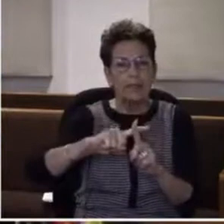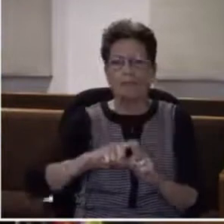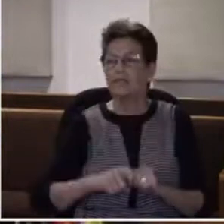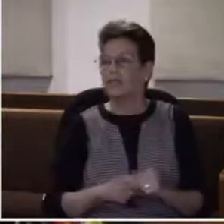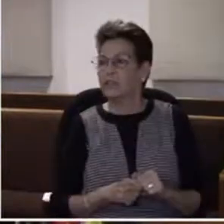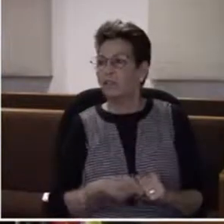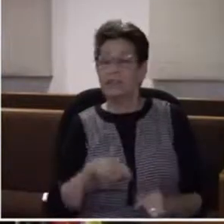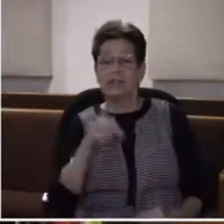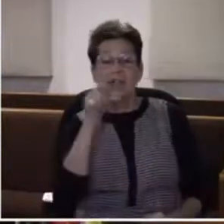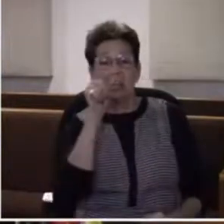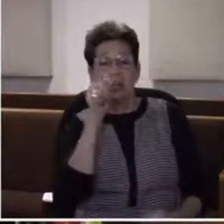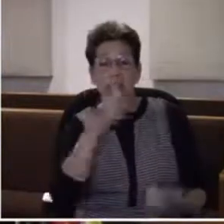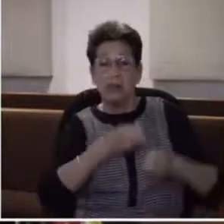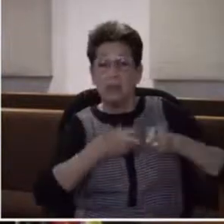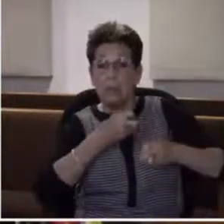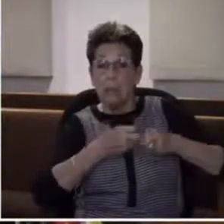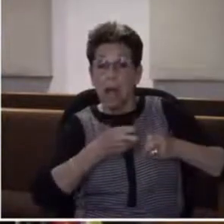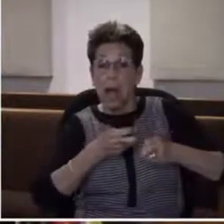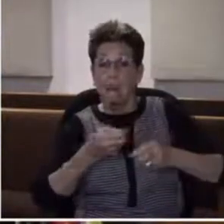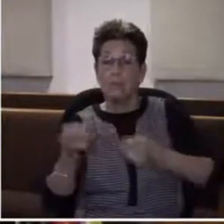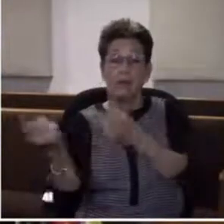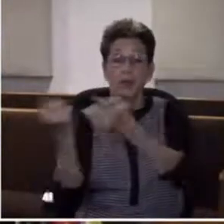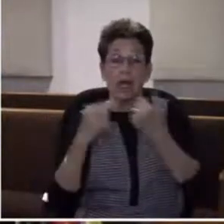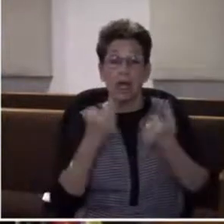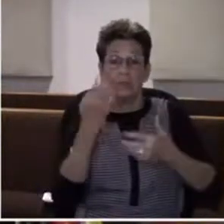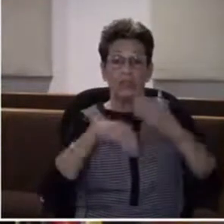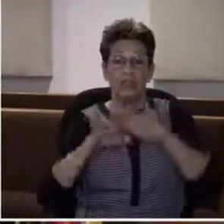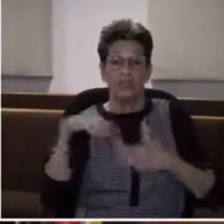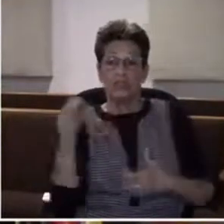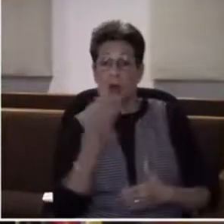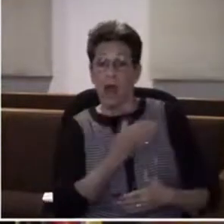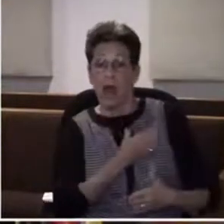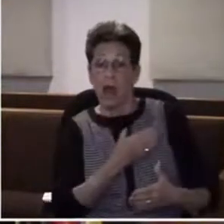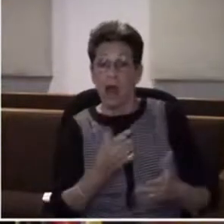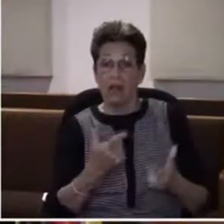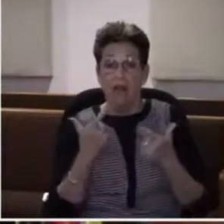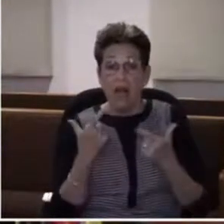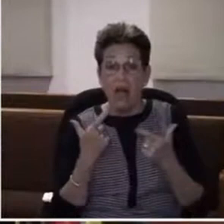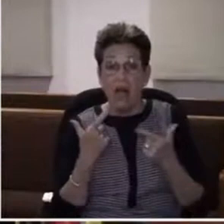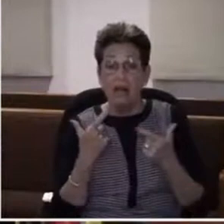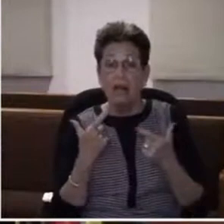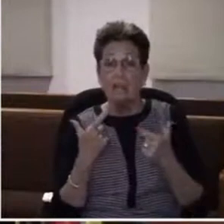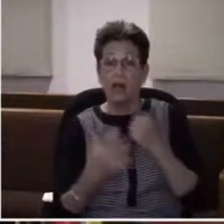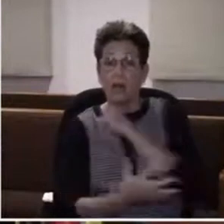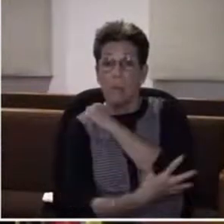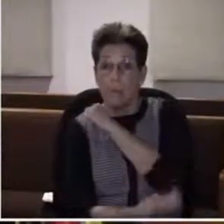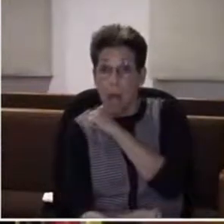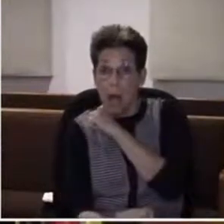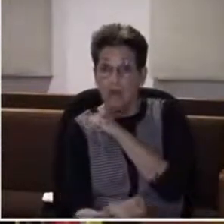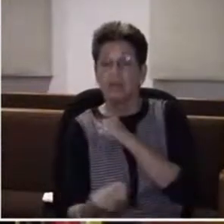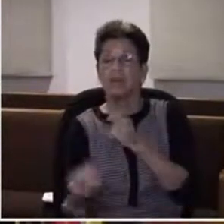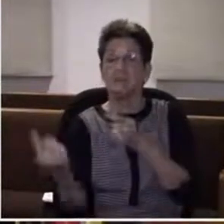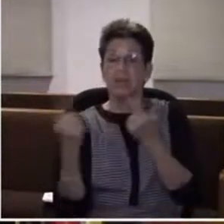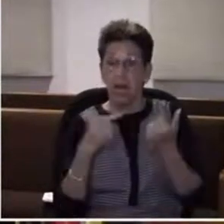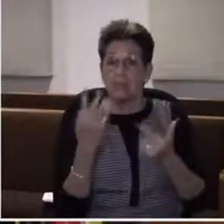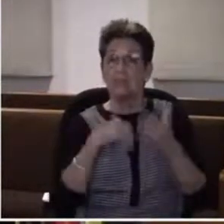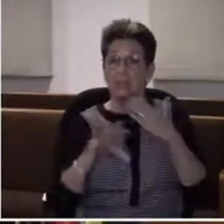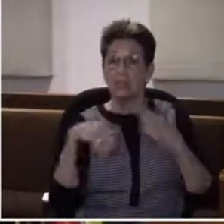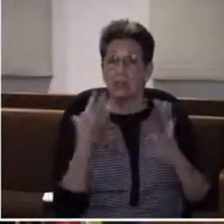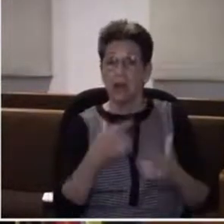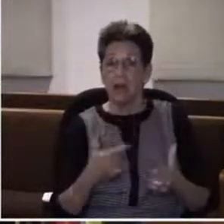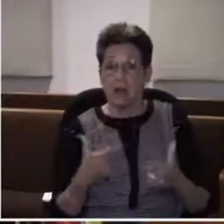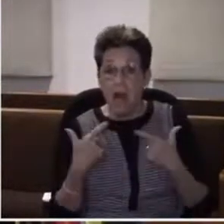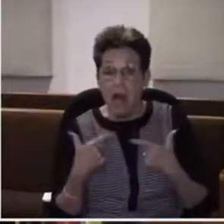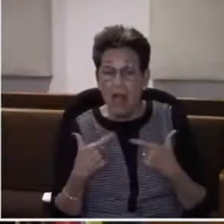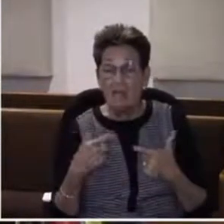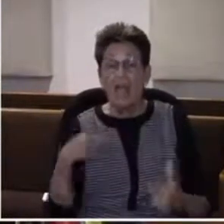comes into our life, or a little bit of poverty comes into our lives, and we immediately think that those two things